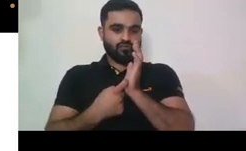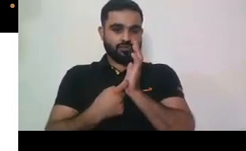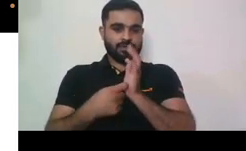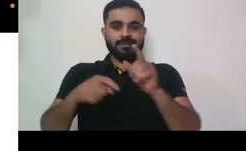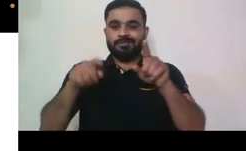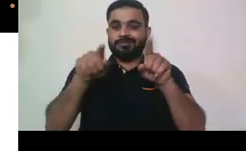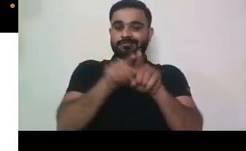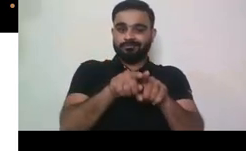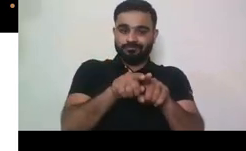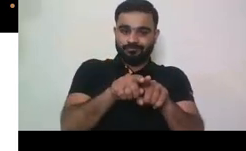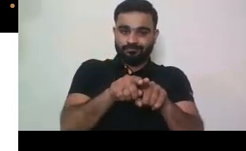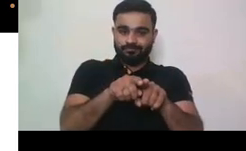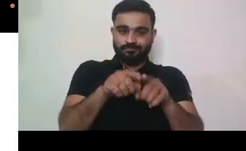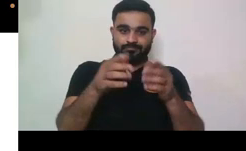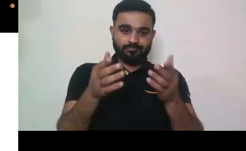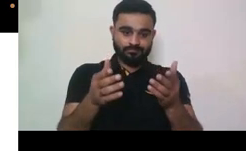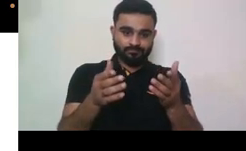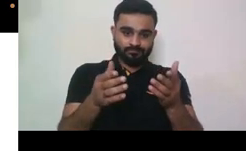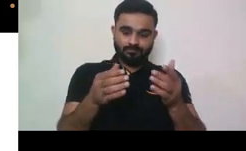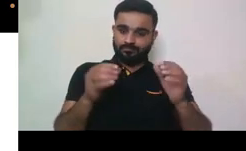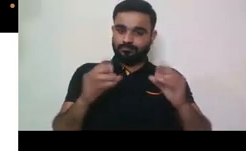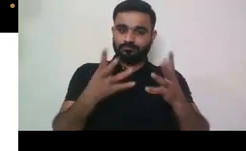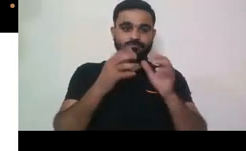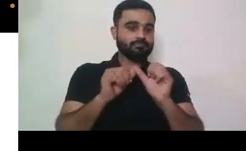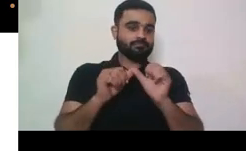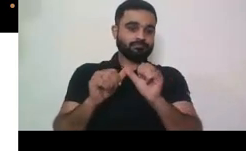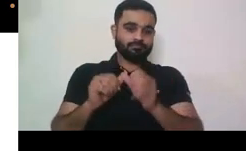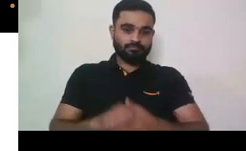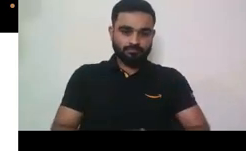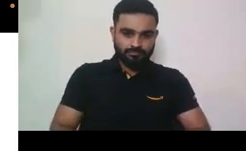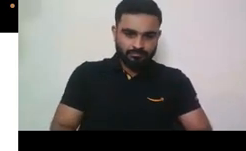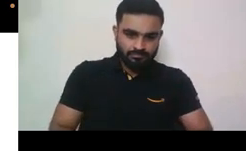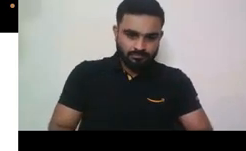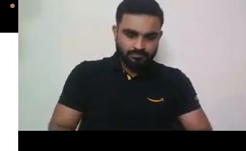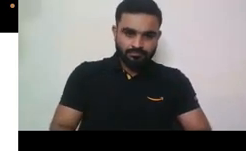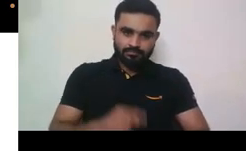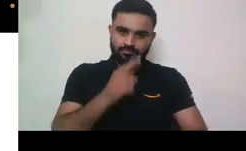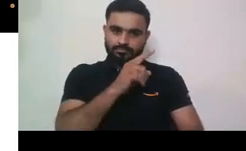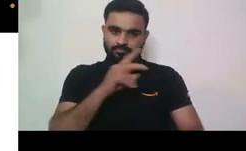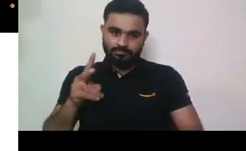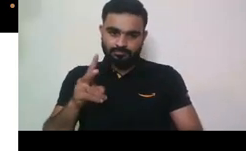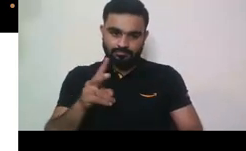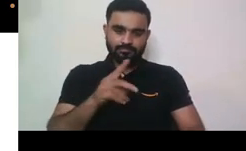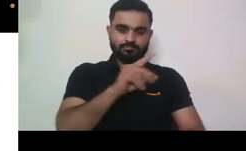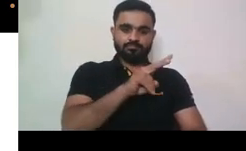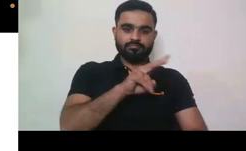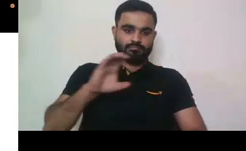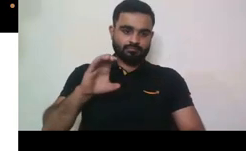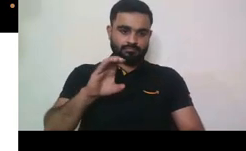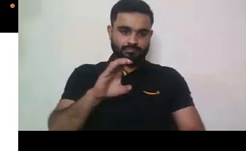Likewise, you have to start answering. Okay, Ejaz sir is saying 1, 2, Hemlata ma'am